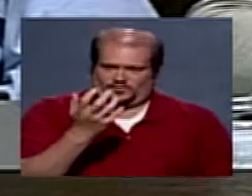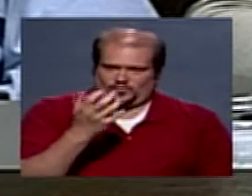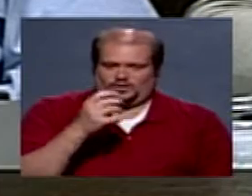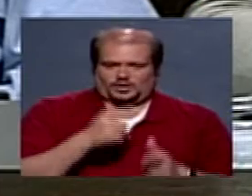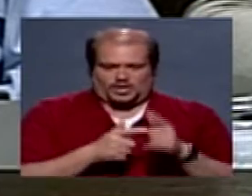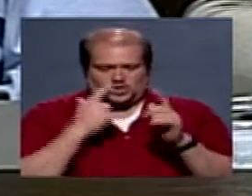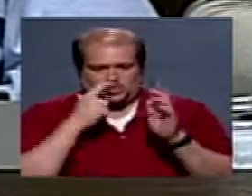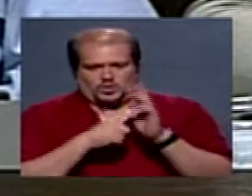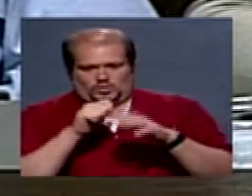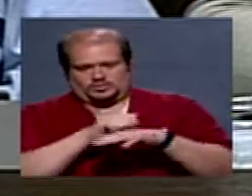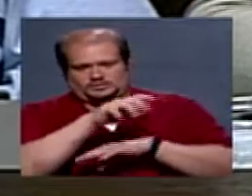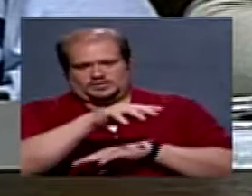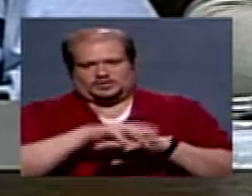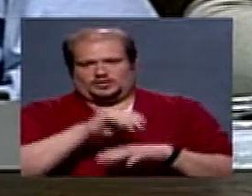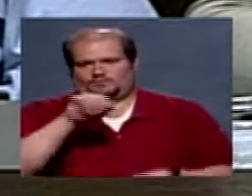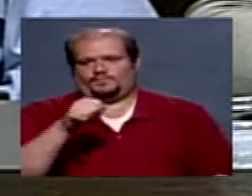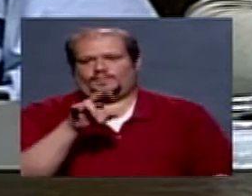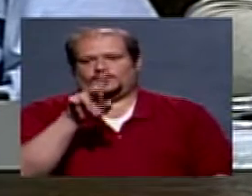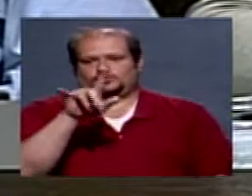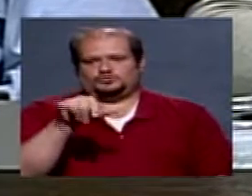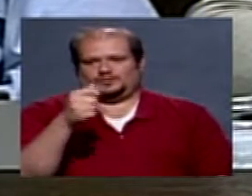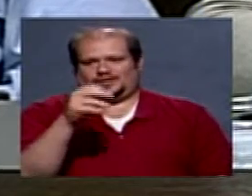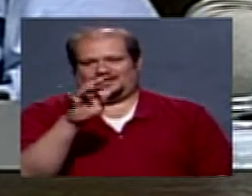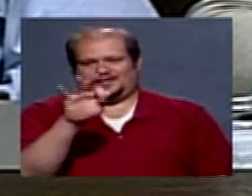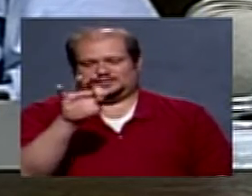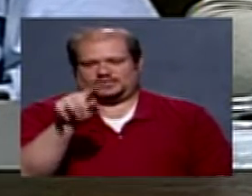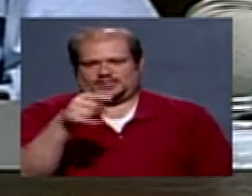And notice was sent on July the 19th.